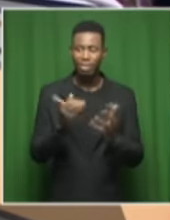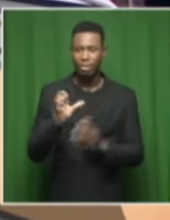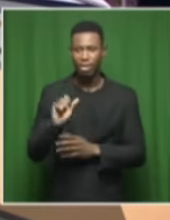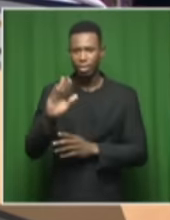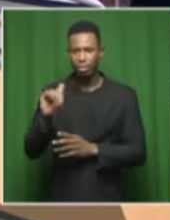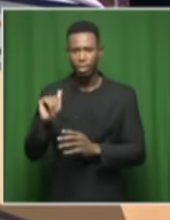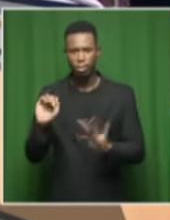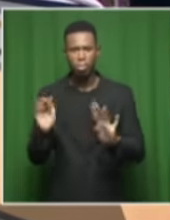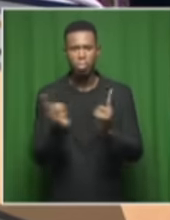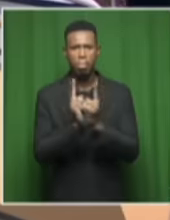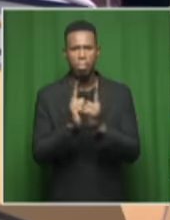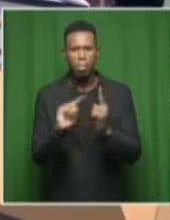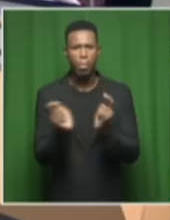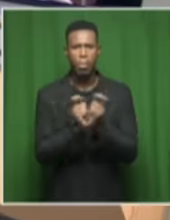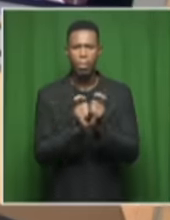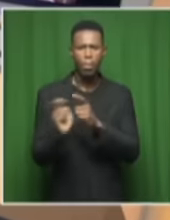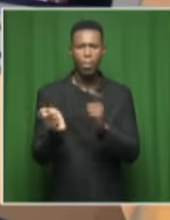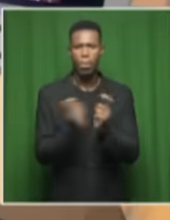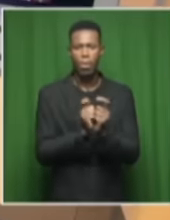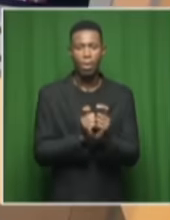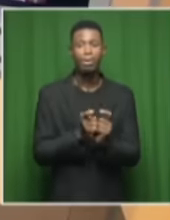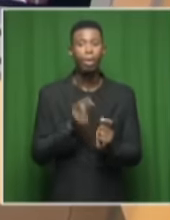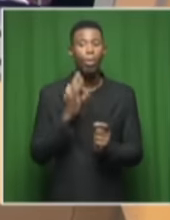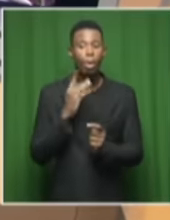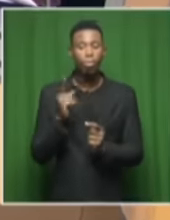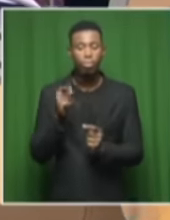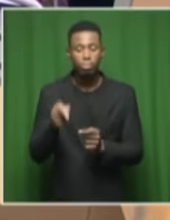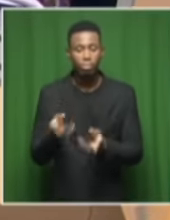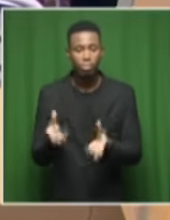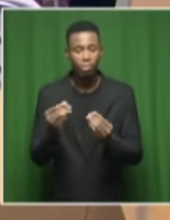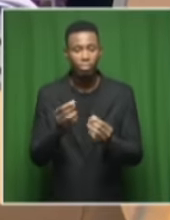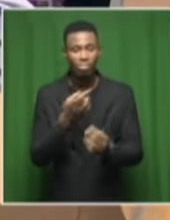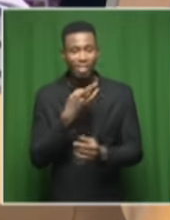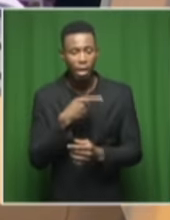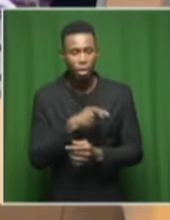When it came to Saturday, did you think that we would have the legs in the final?